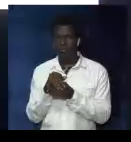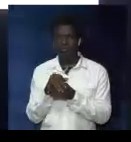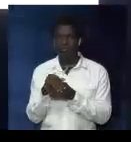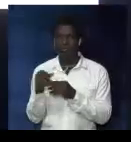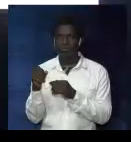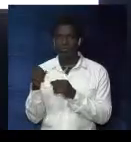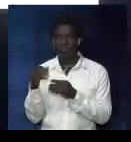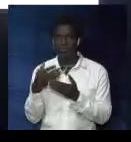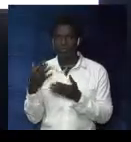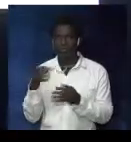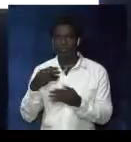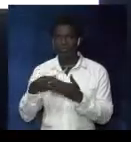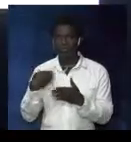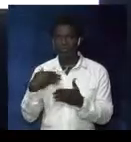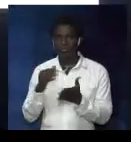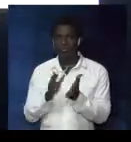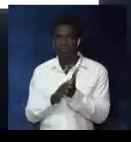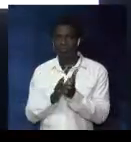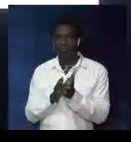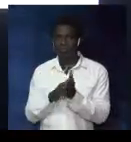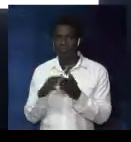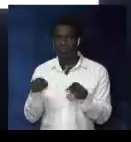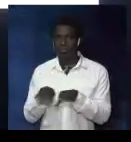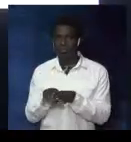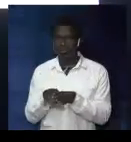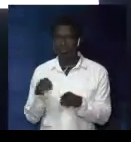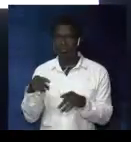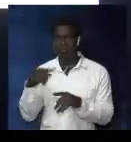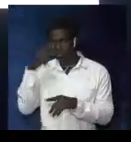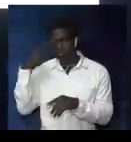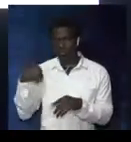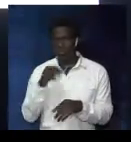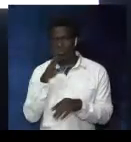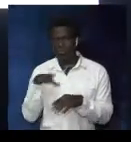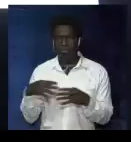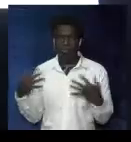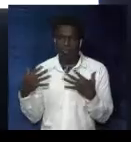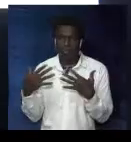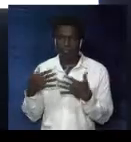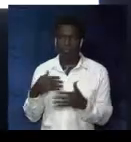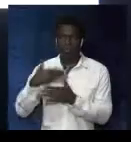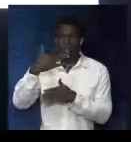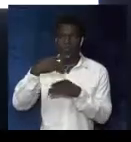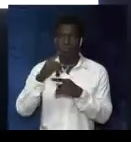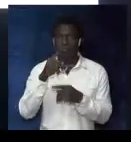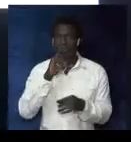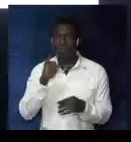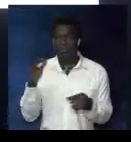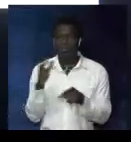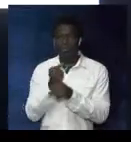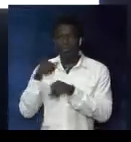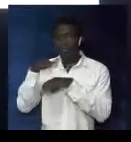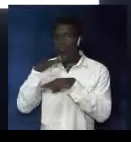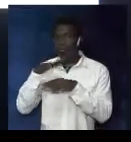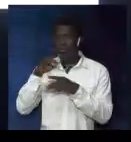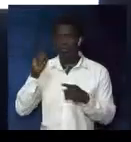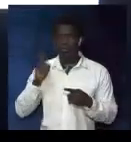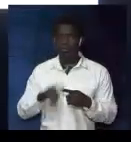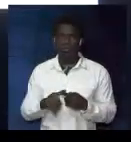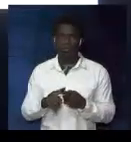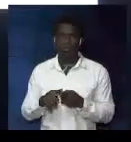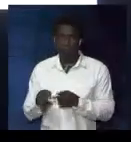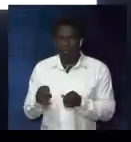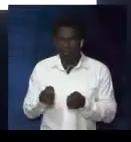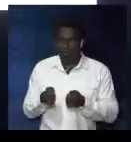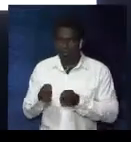yes. Because you were afraid. The next one is take over. Take over,